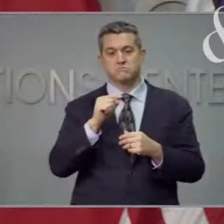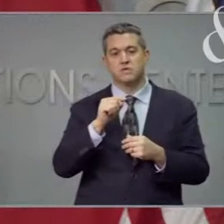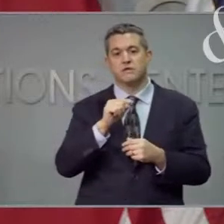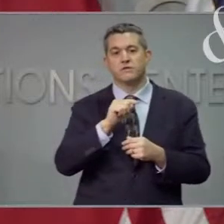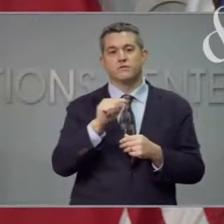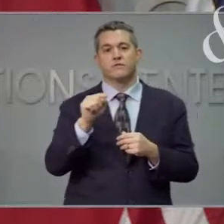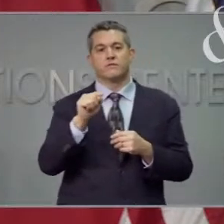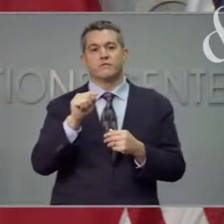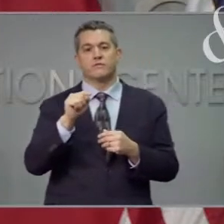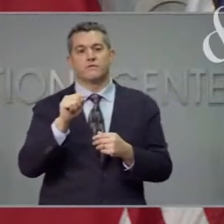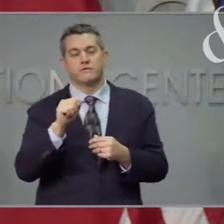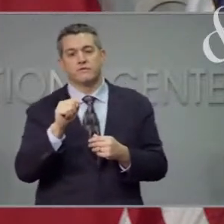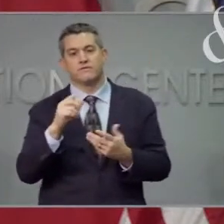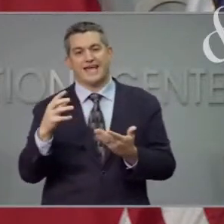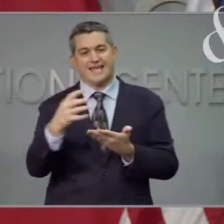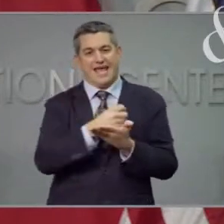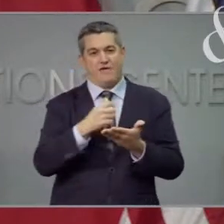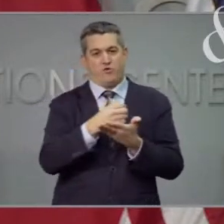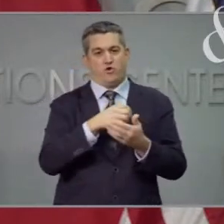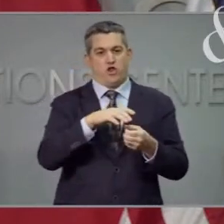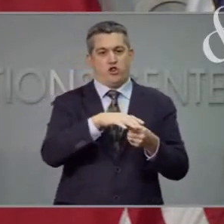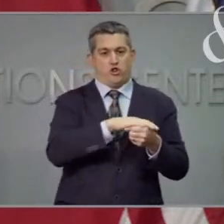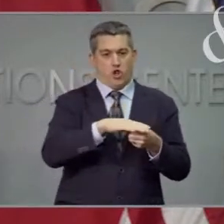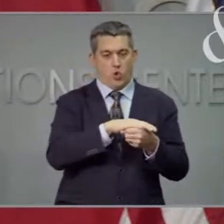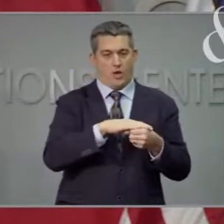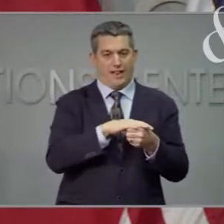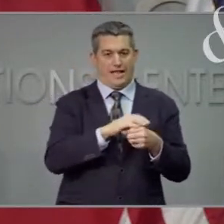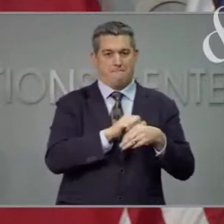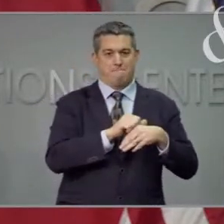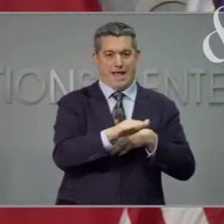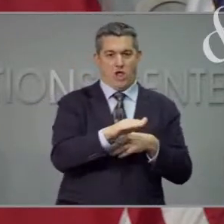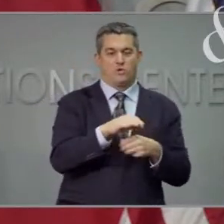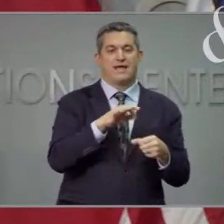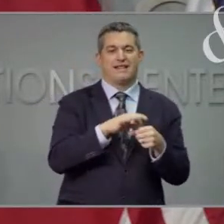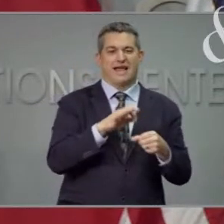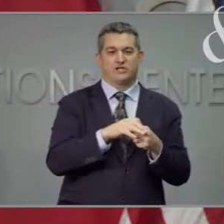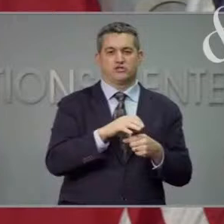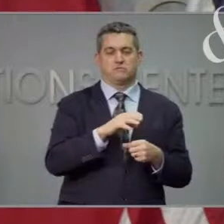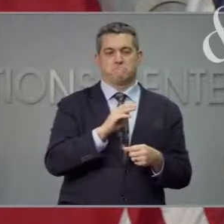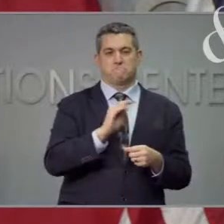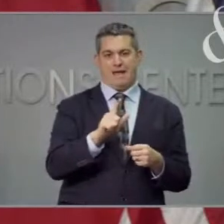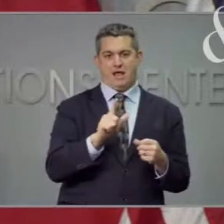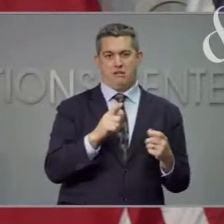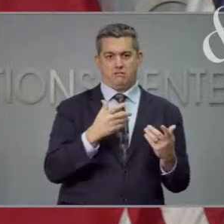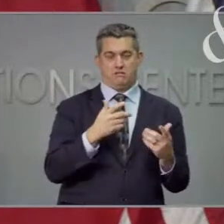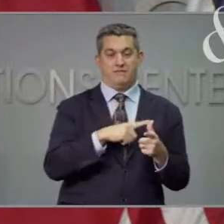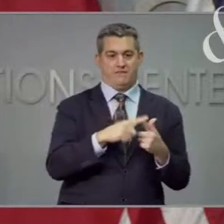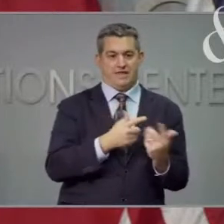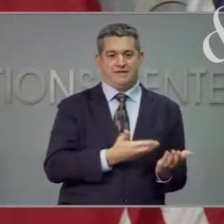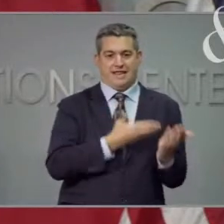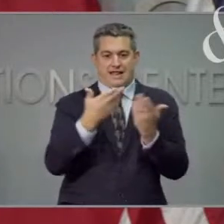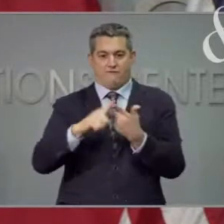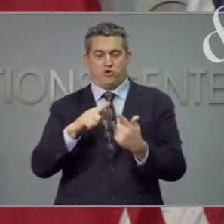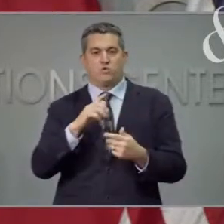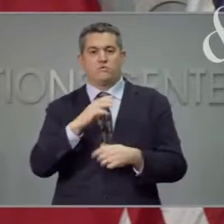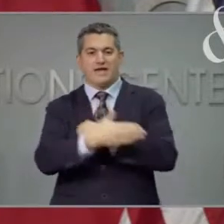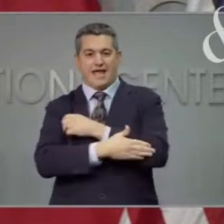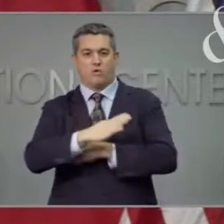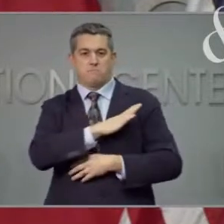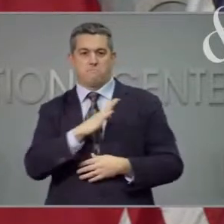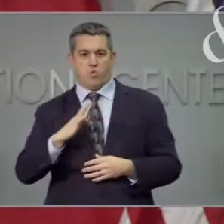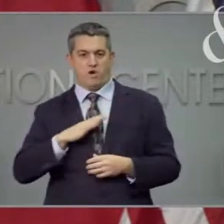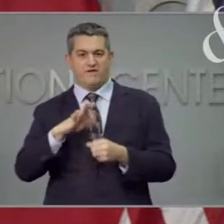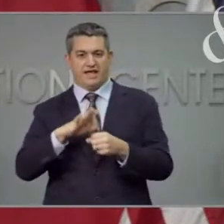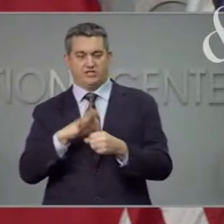were gathering locally mailed election mail and delivering it to the County Board of